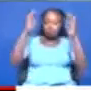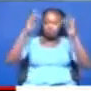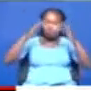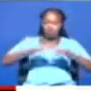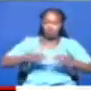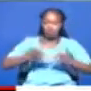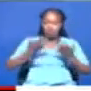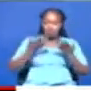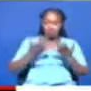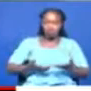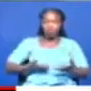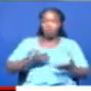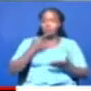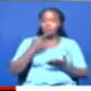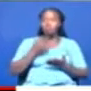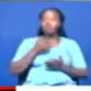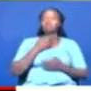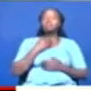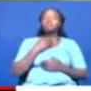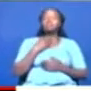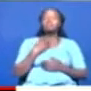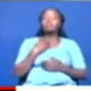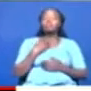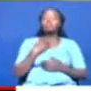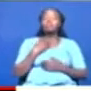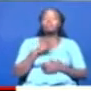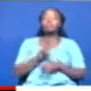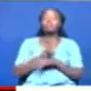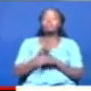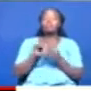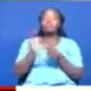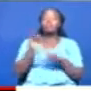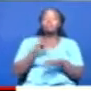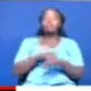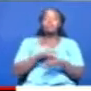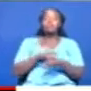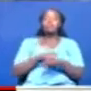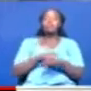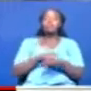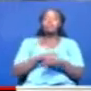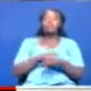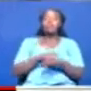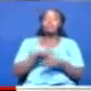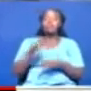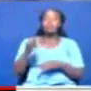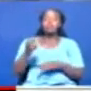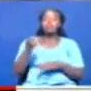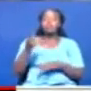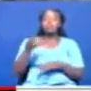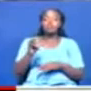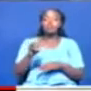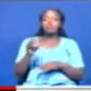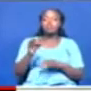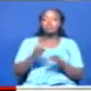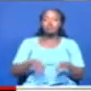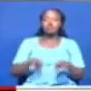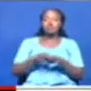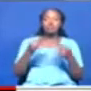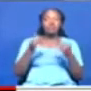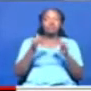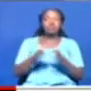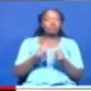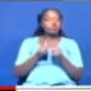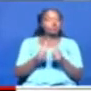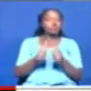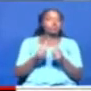Kamani said his desire would have been to spend more time on the sand of the polo fields. The players played well, taking that